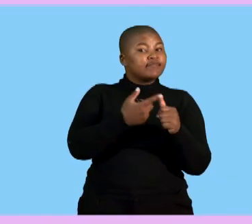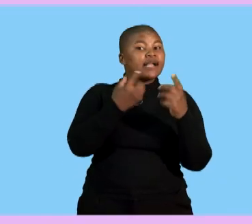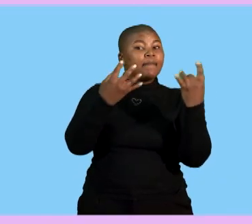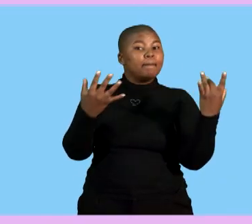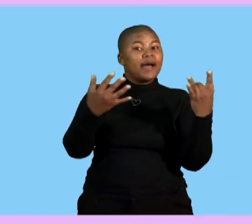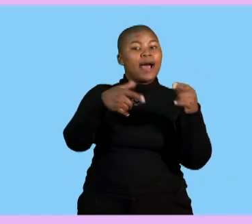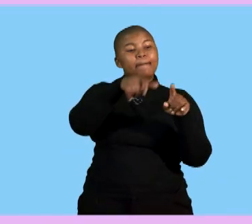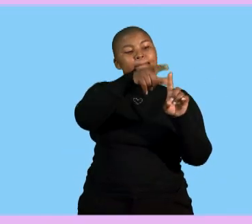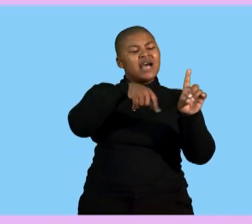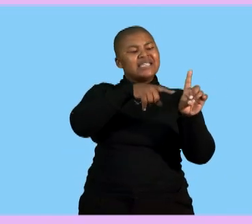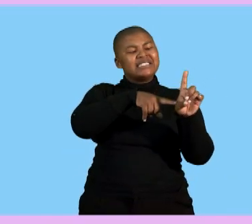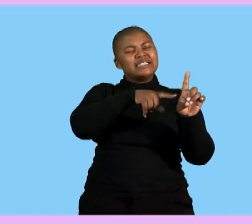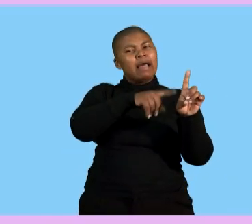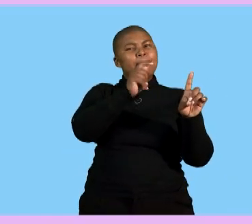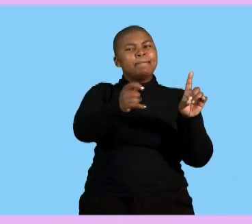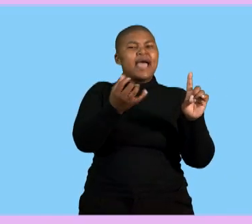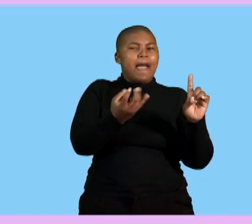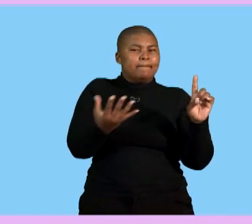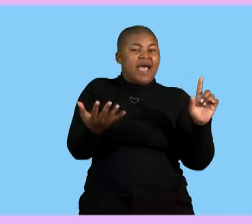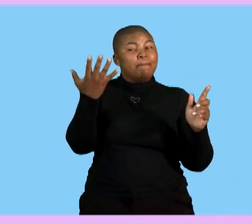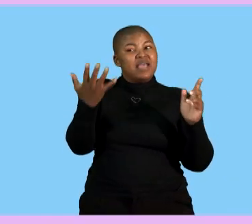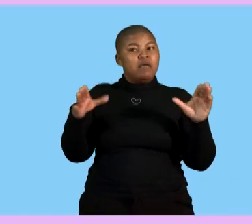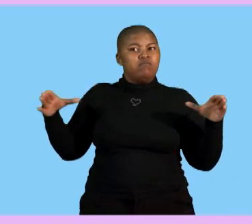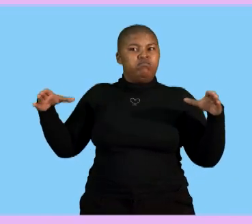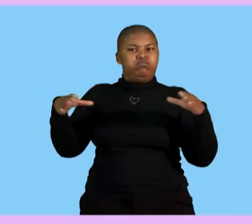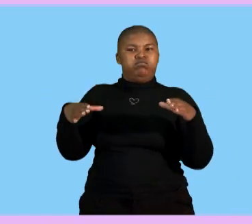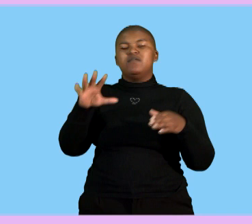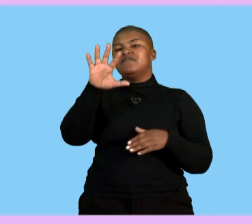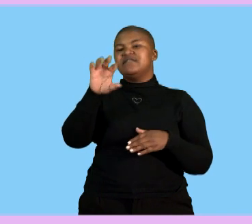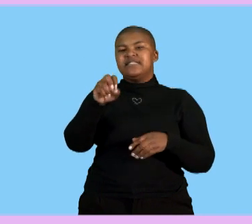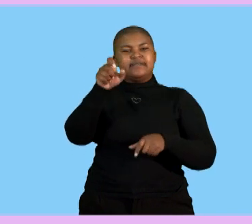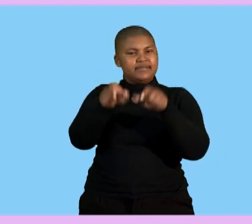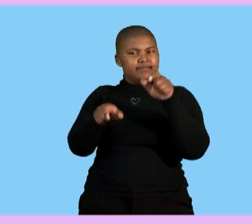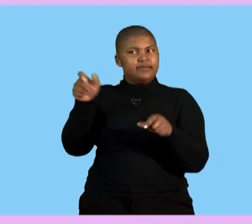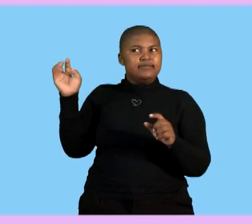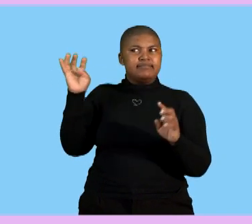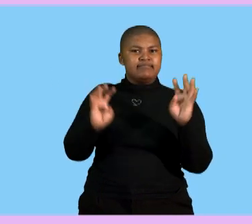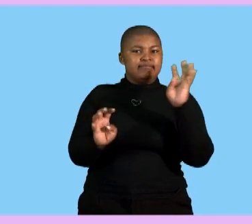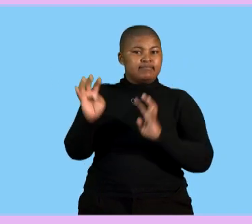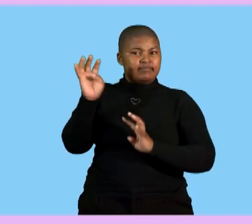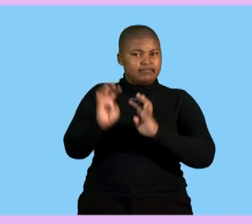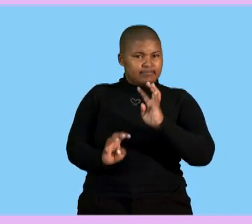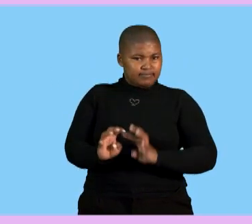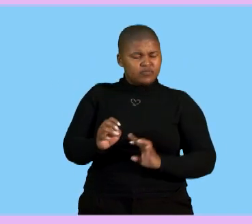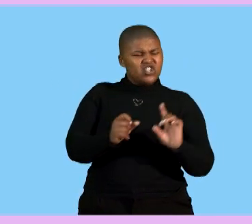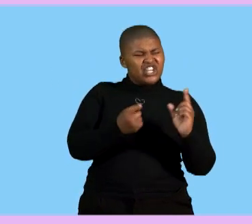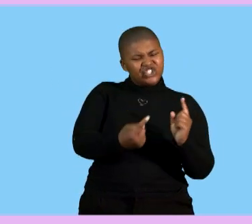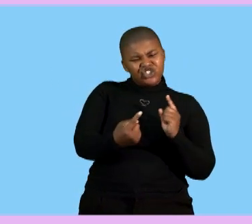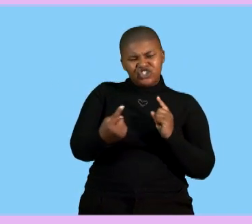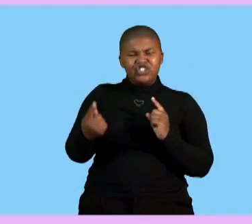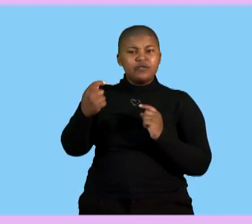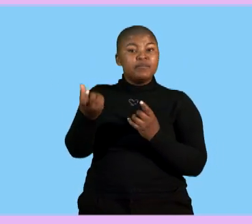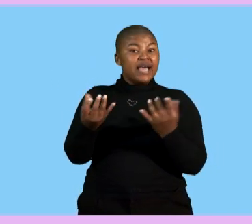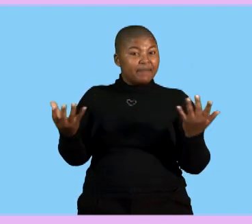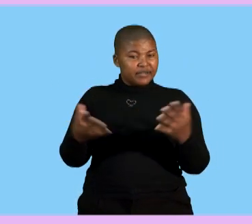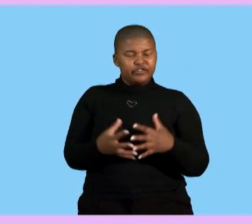Calculate how much each person will pay if a group of 50 people will attend the event. Now, as